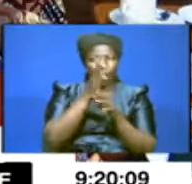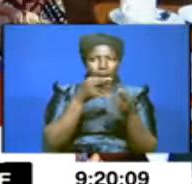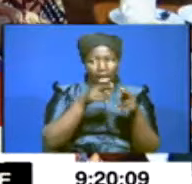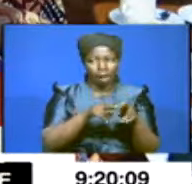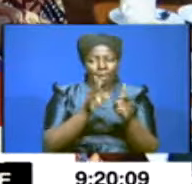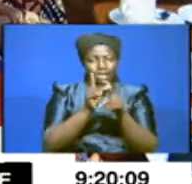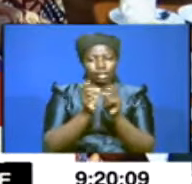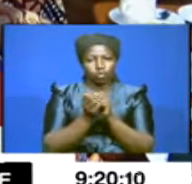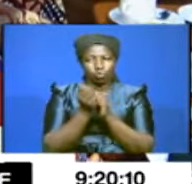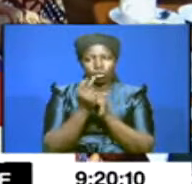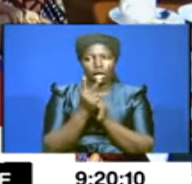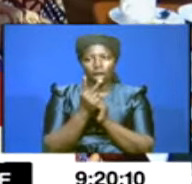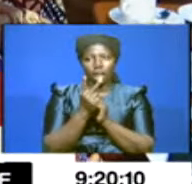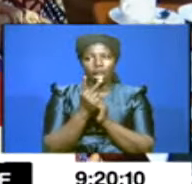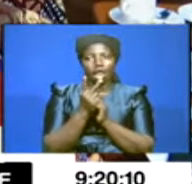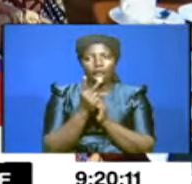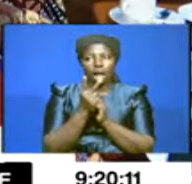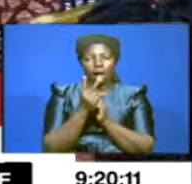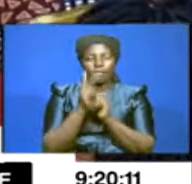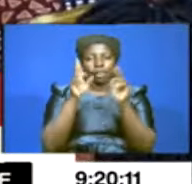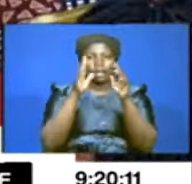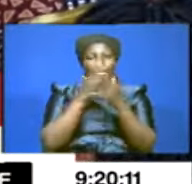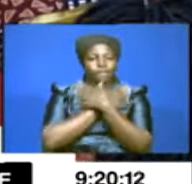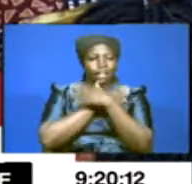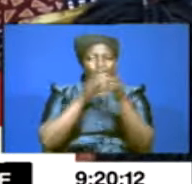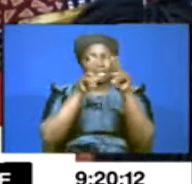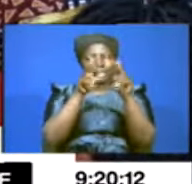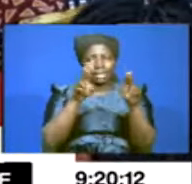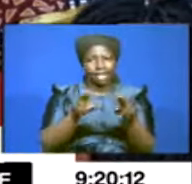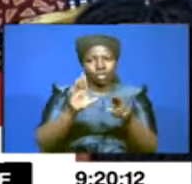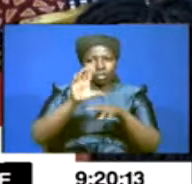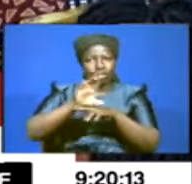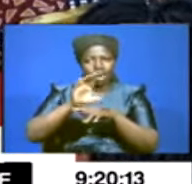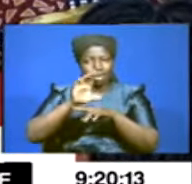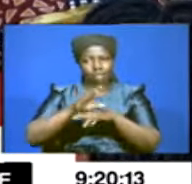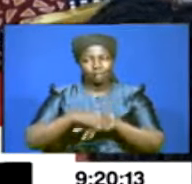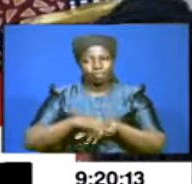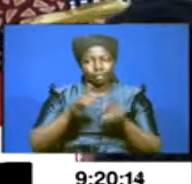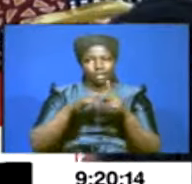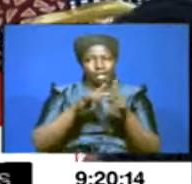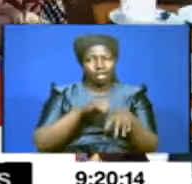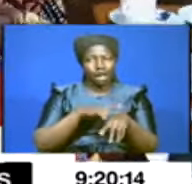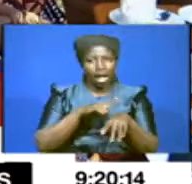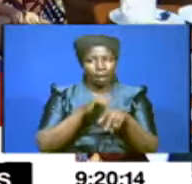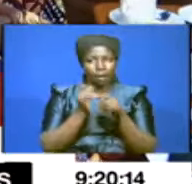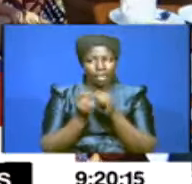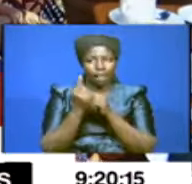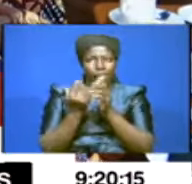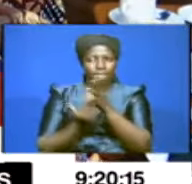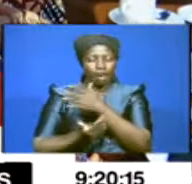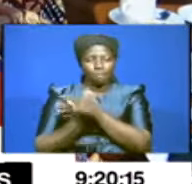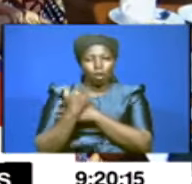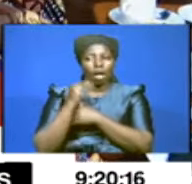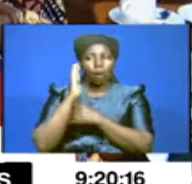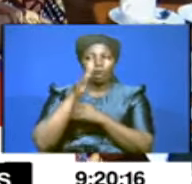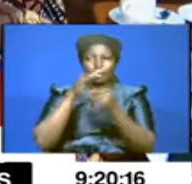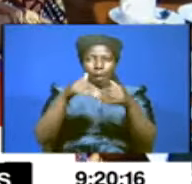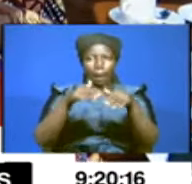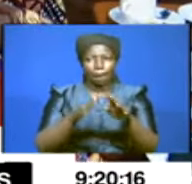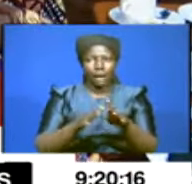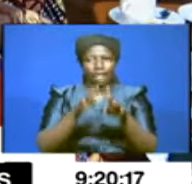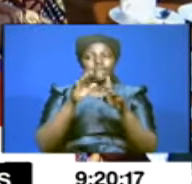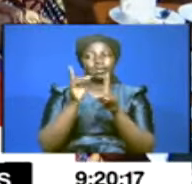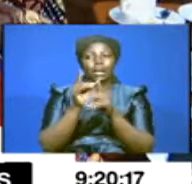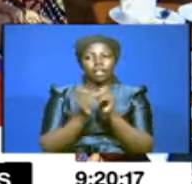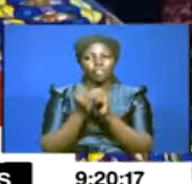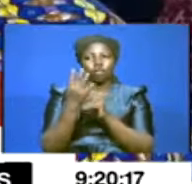Friends International Church along Gong Road from 11 a.m. Kasavuli will be laid to rest next Saturday, the 14th of January,